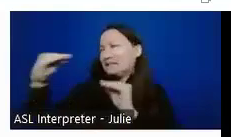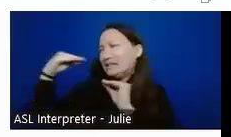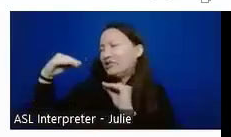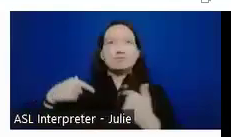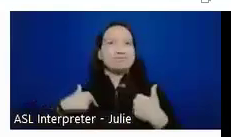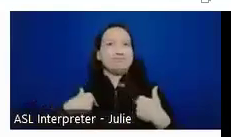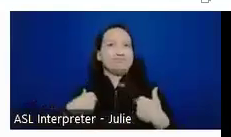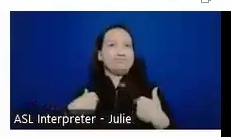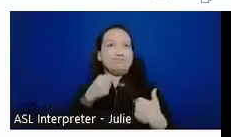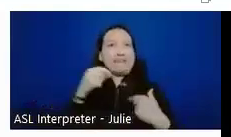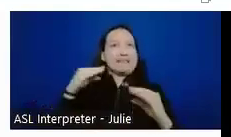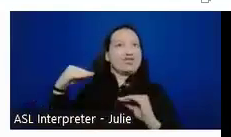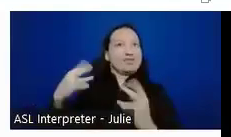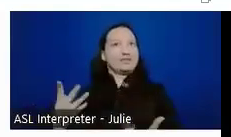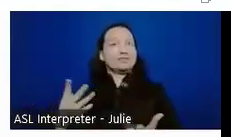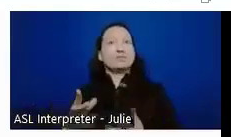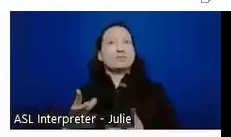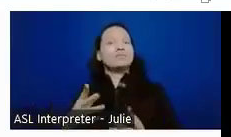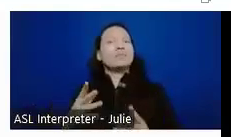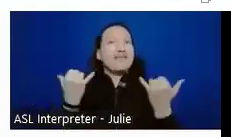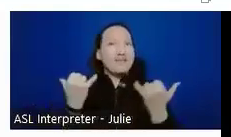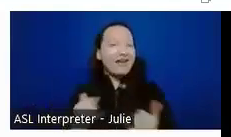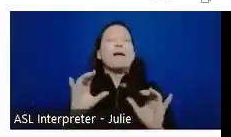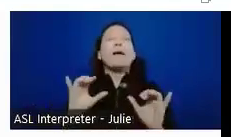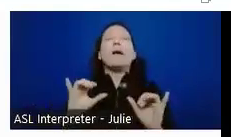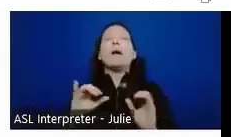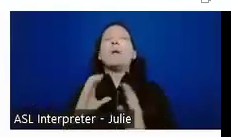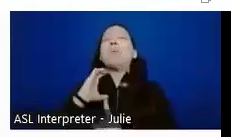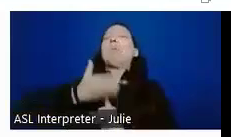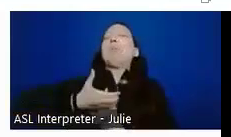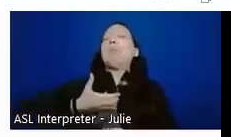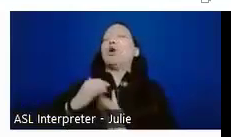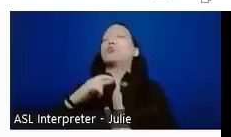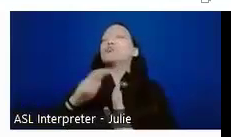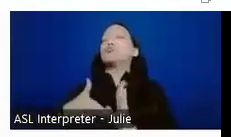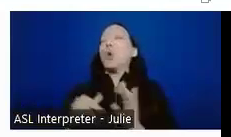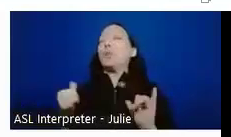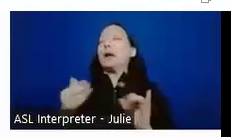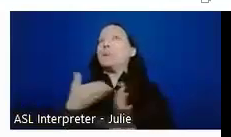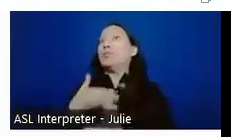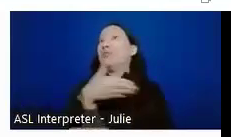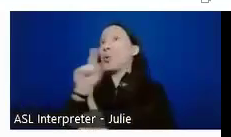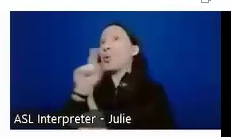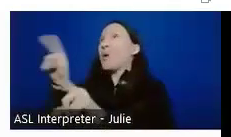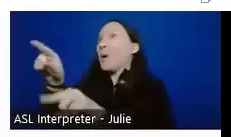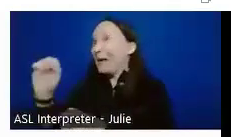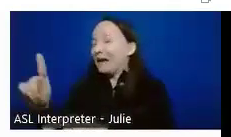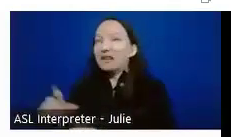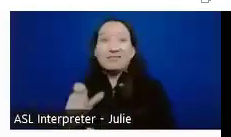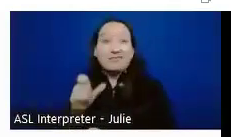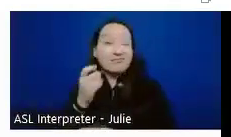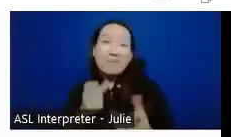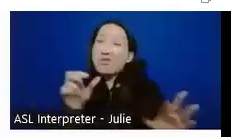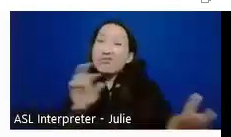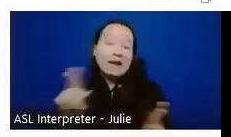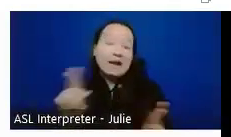of you. But it's okay to role play that ahead of time because they may not be really ready to tackle that.